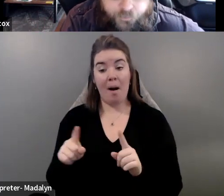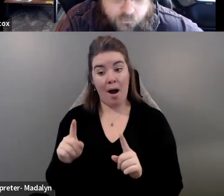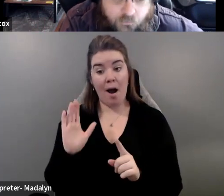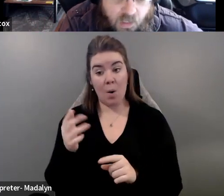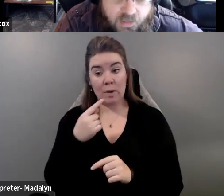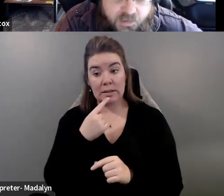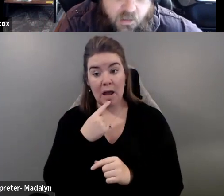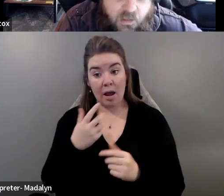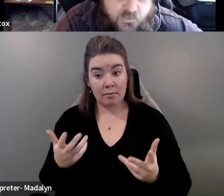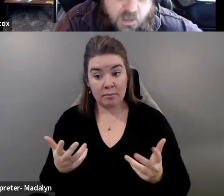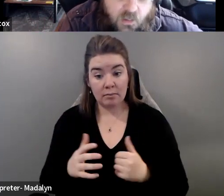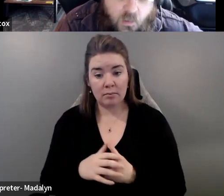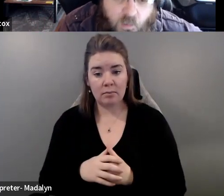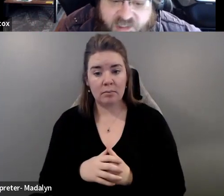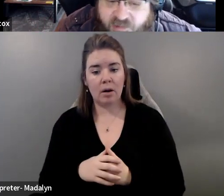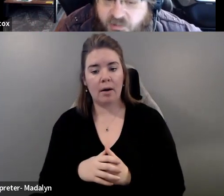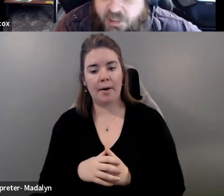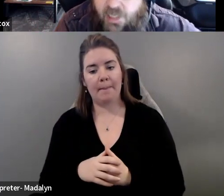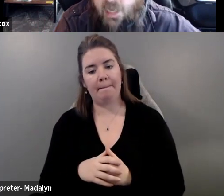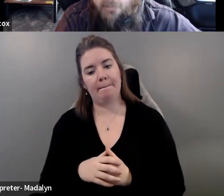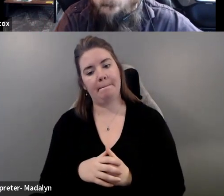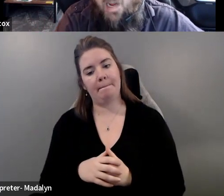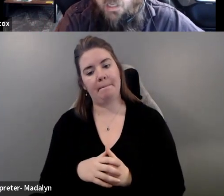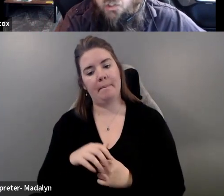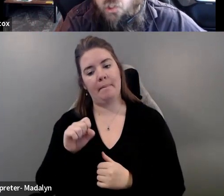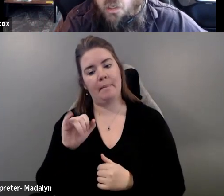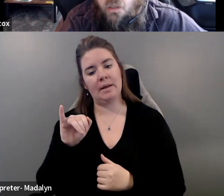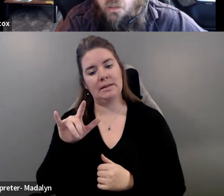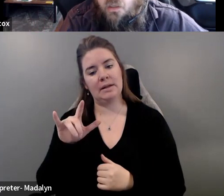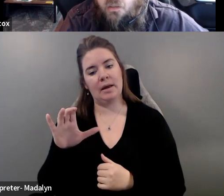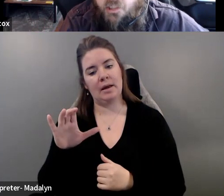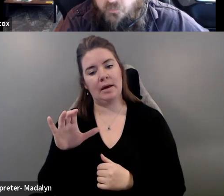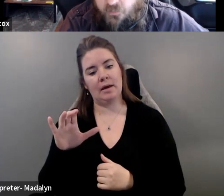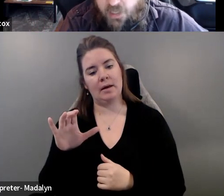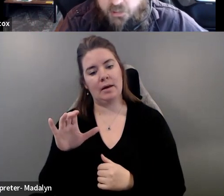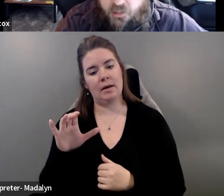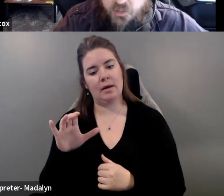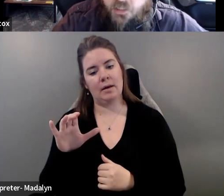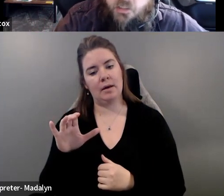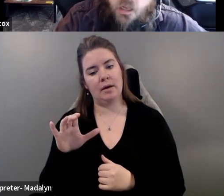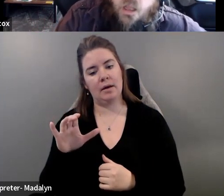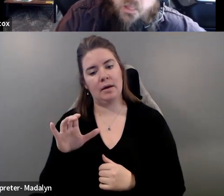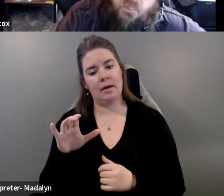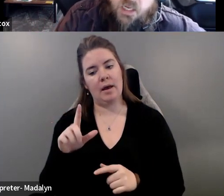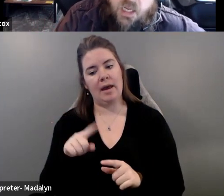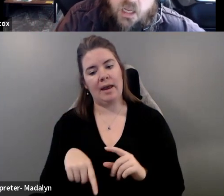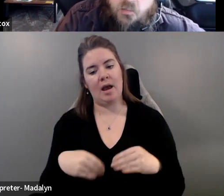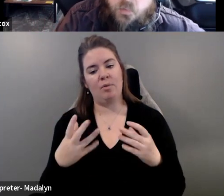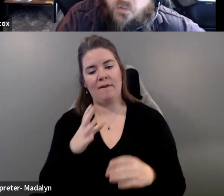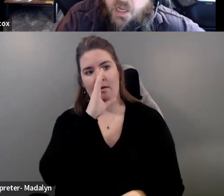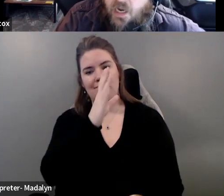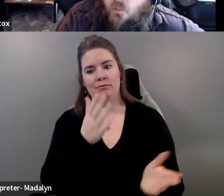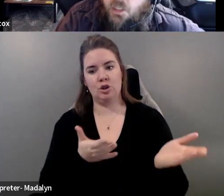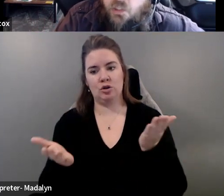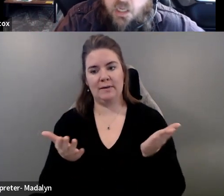that even though SILCs cannot manage direct services, they